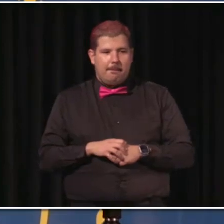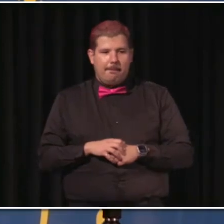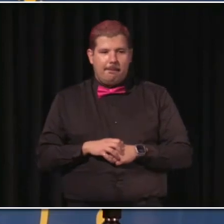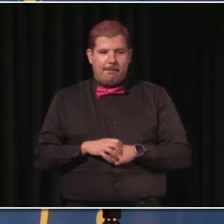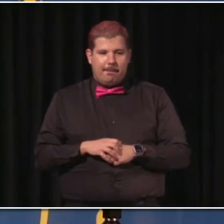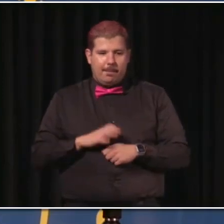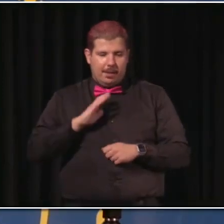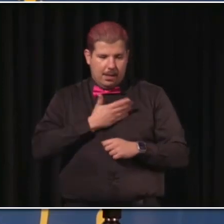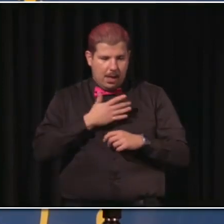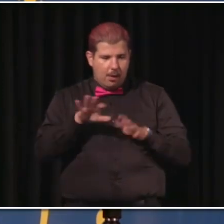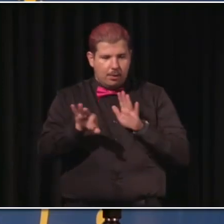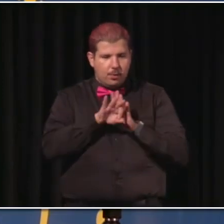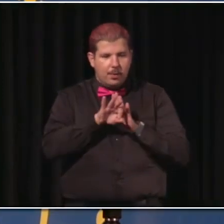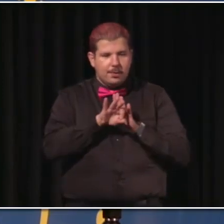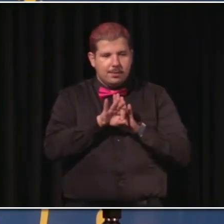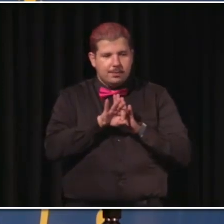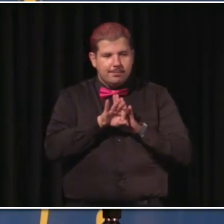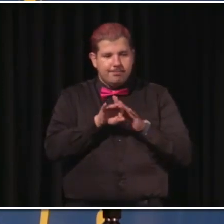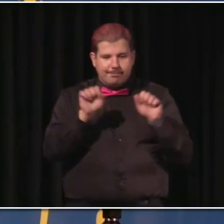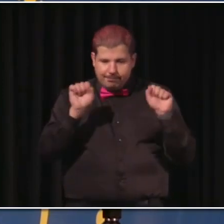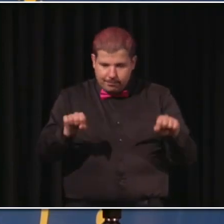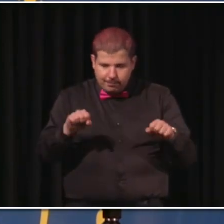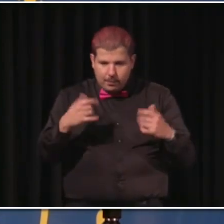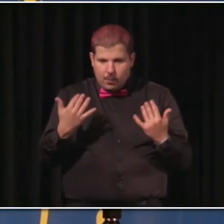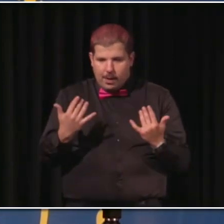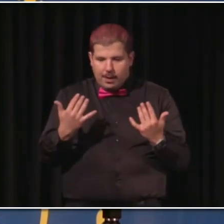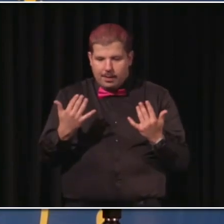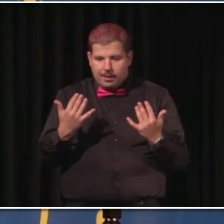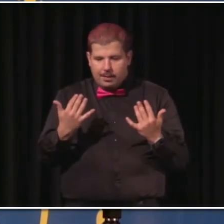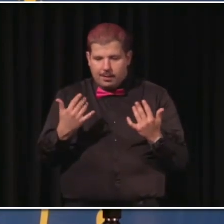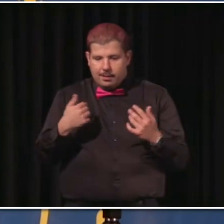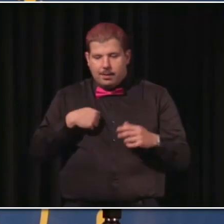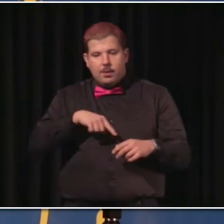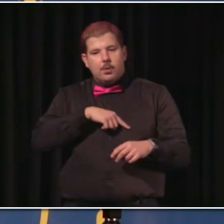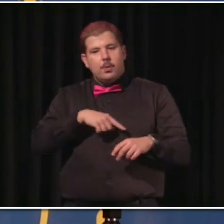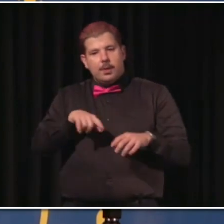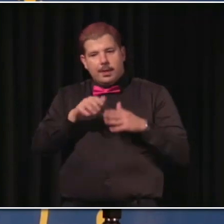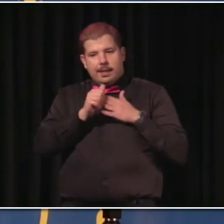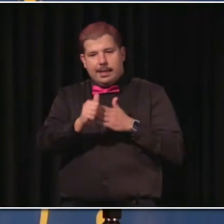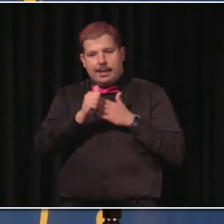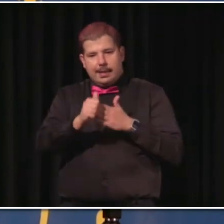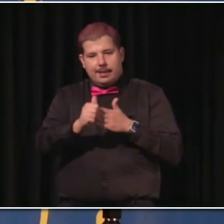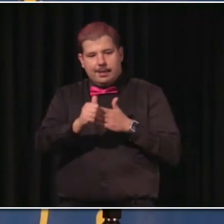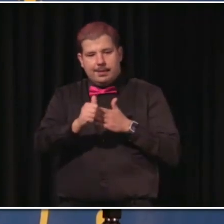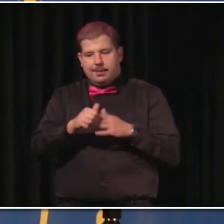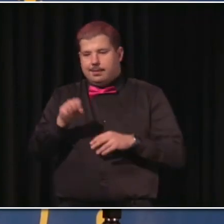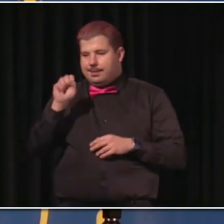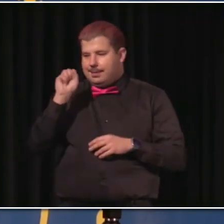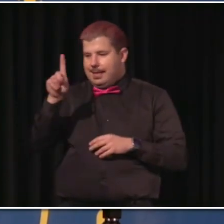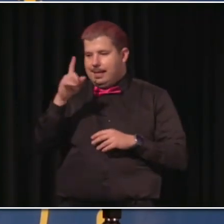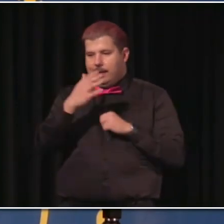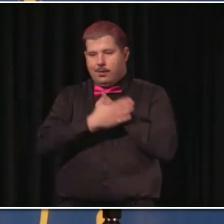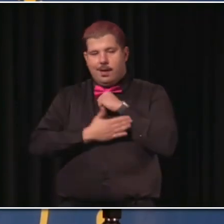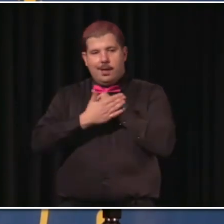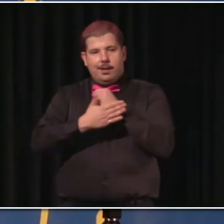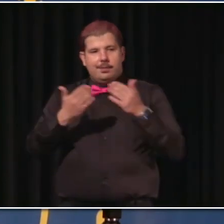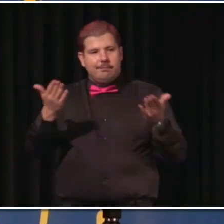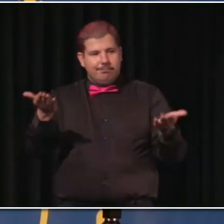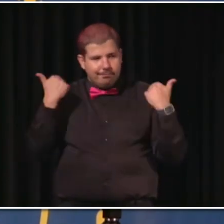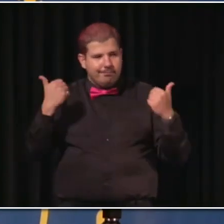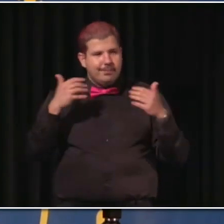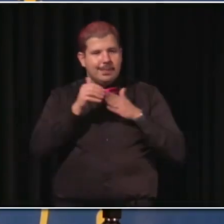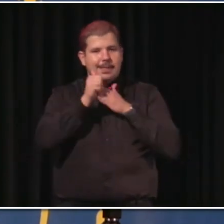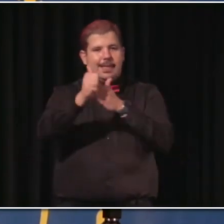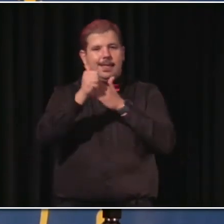It's our choice. We can wait or we can lead. San Diego County, let's